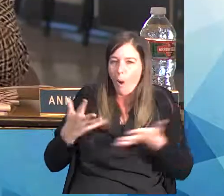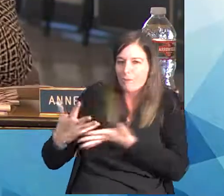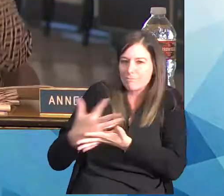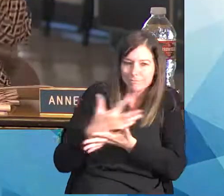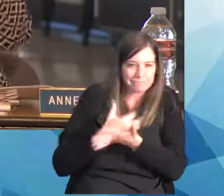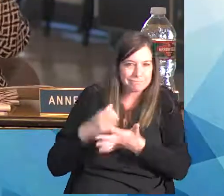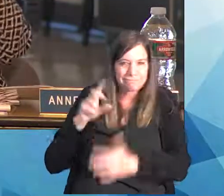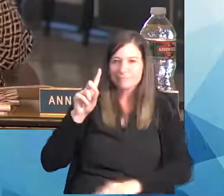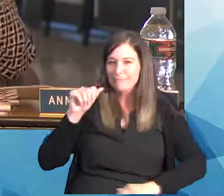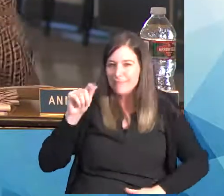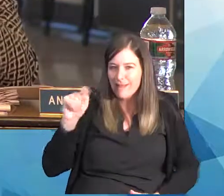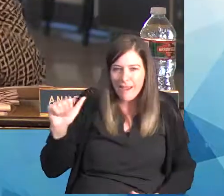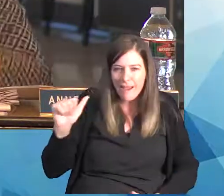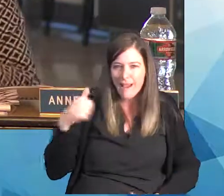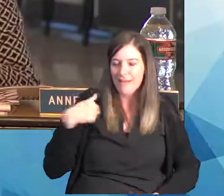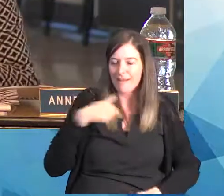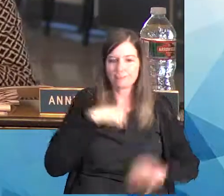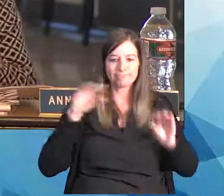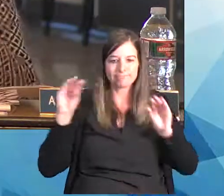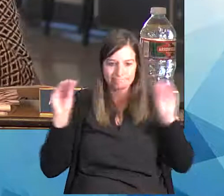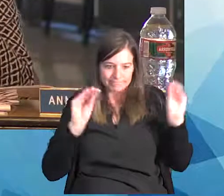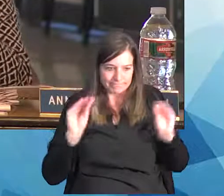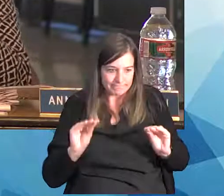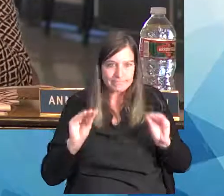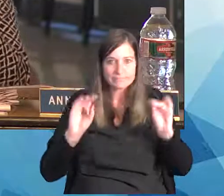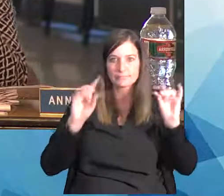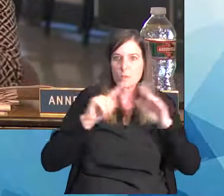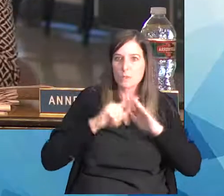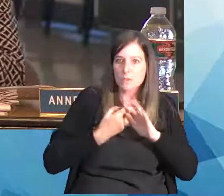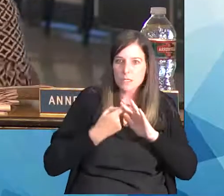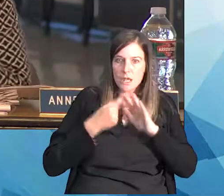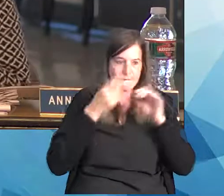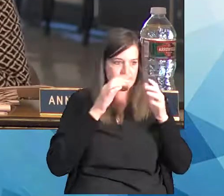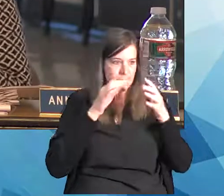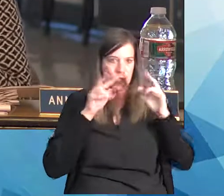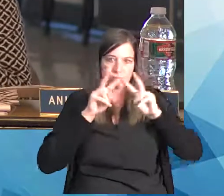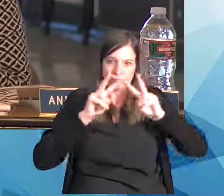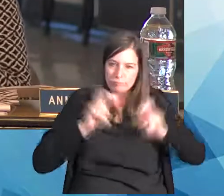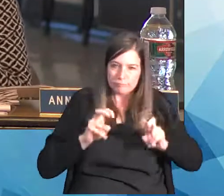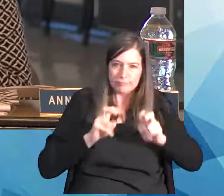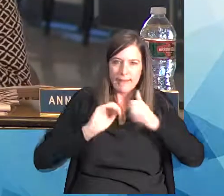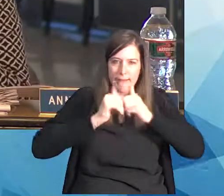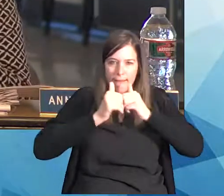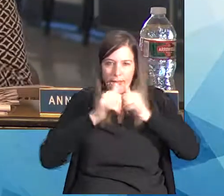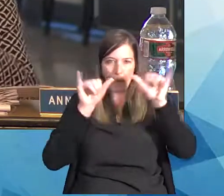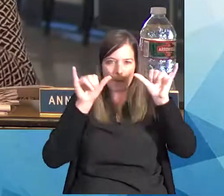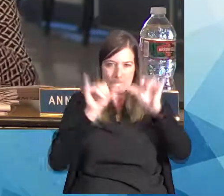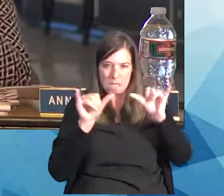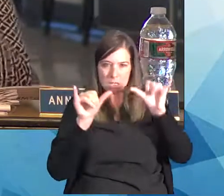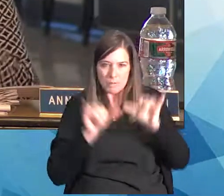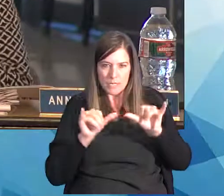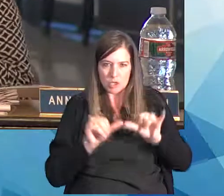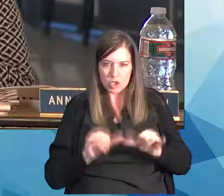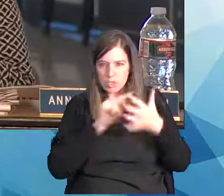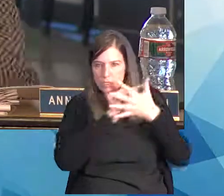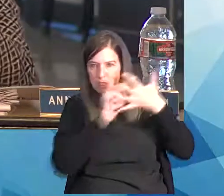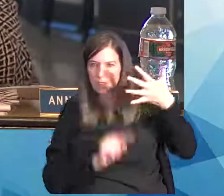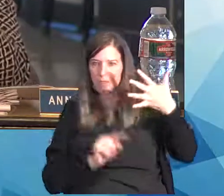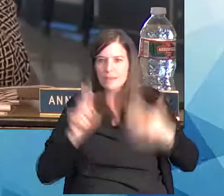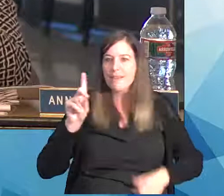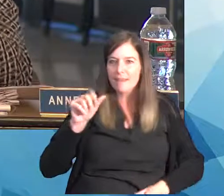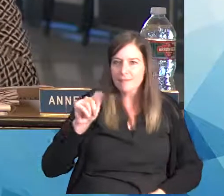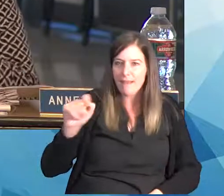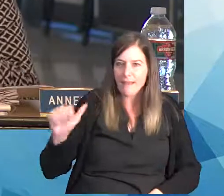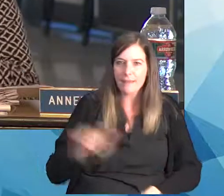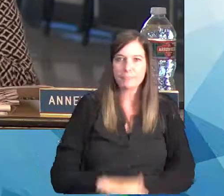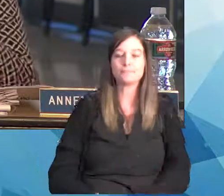that into the measures that we have in the strategic plan. So, in the last 18